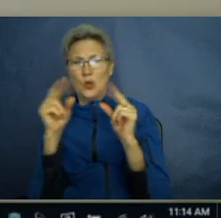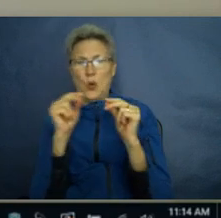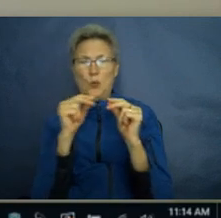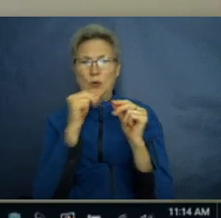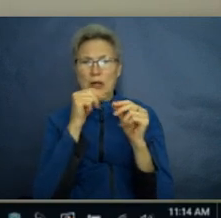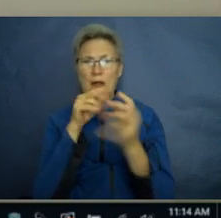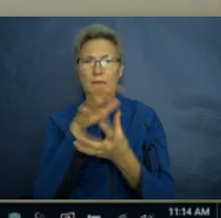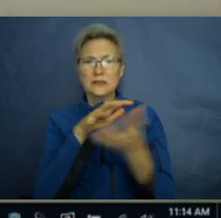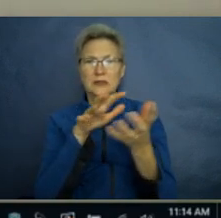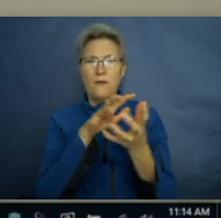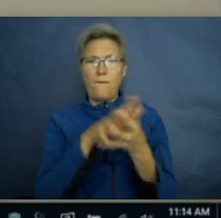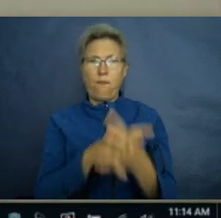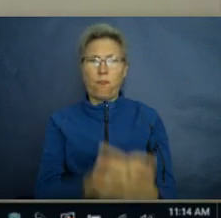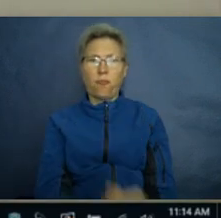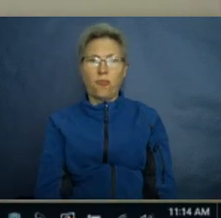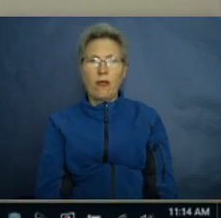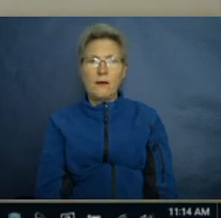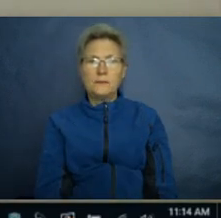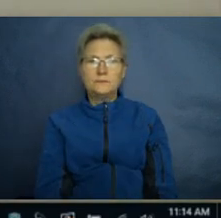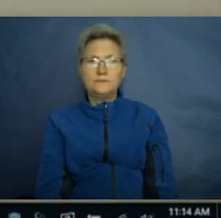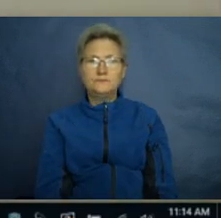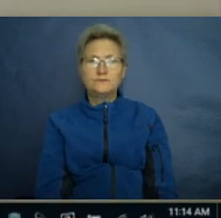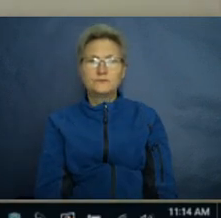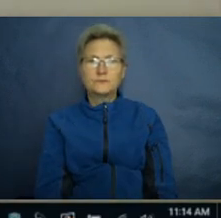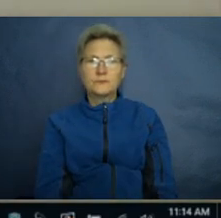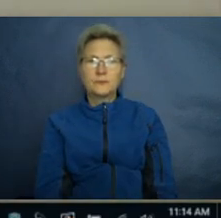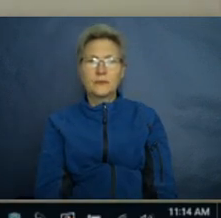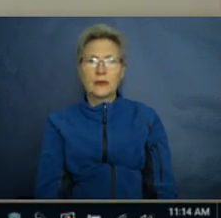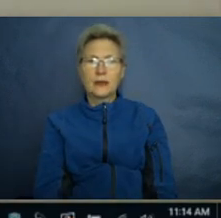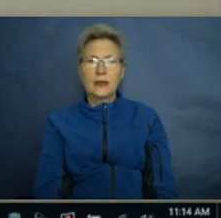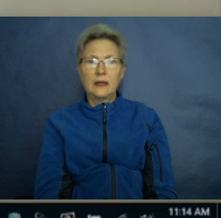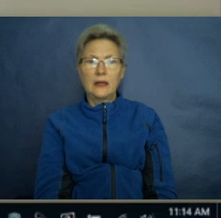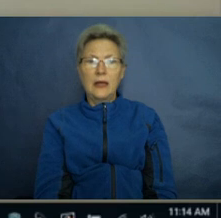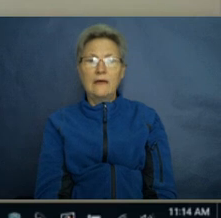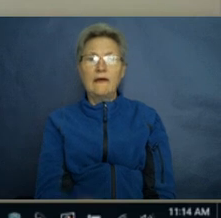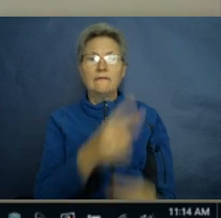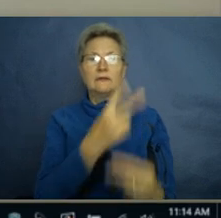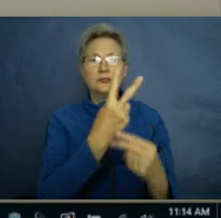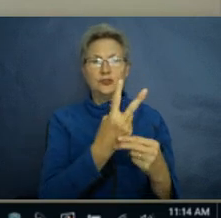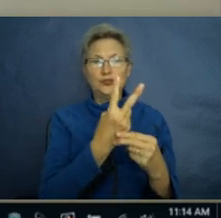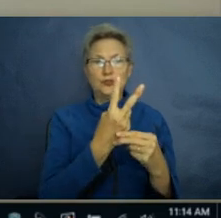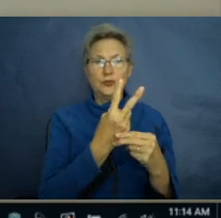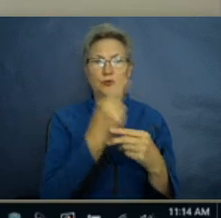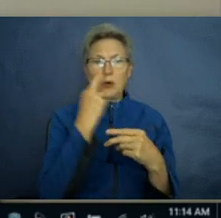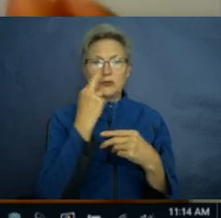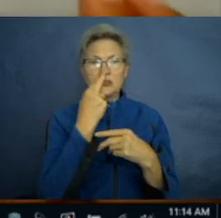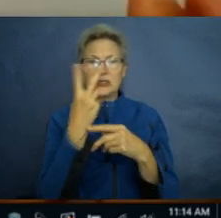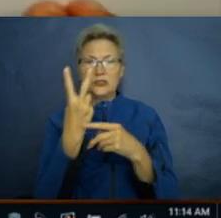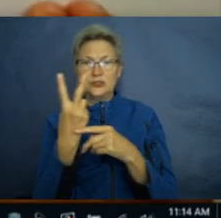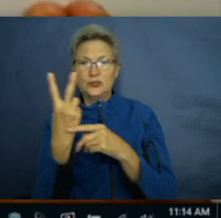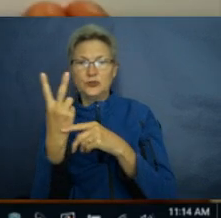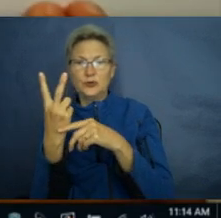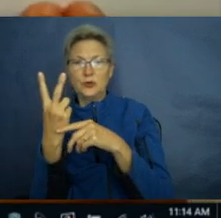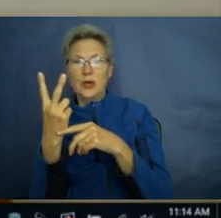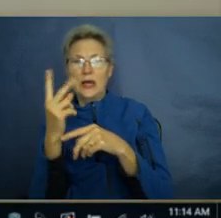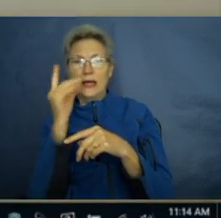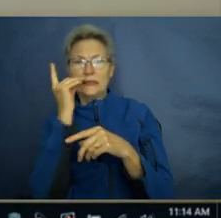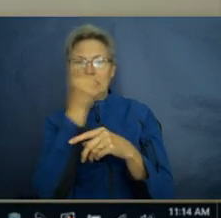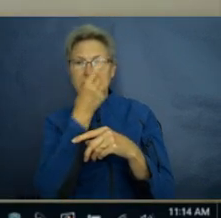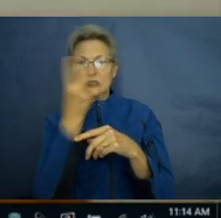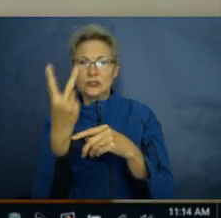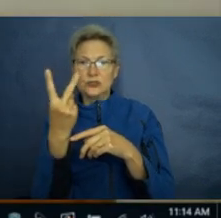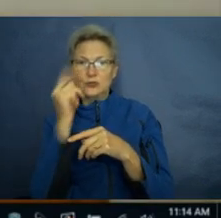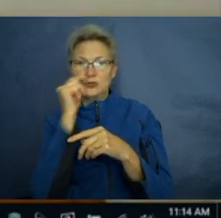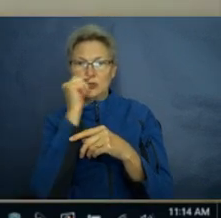know. And it says the same number of flowers. So if I have 2 roses in a bouquet, I'll have 2 daisies, I'll have 2 tulips. So